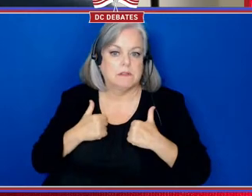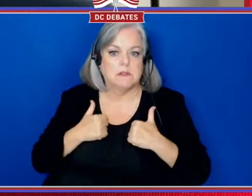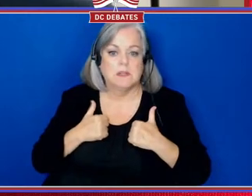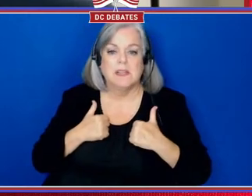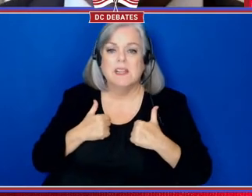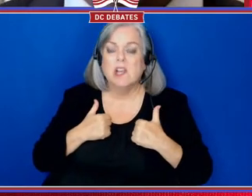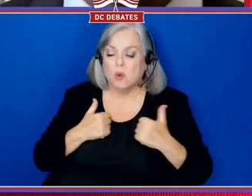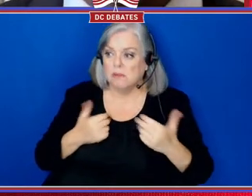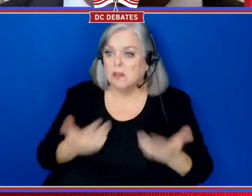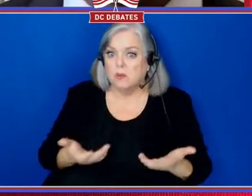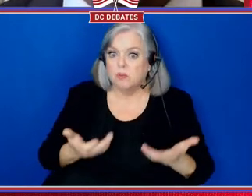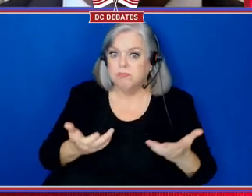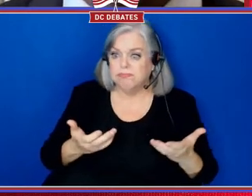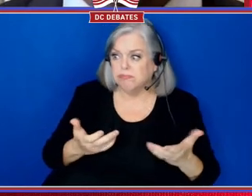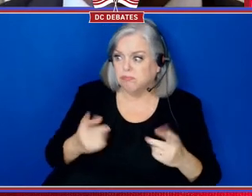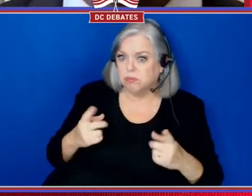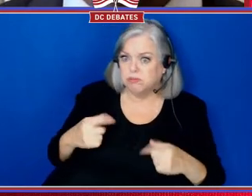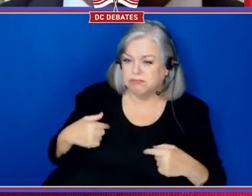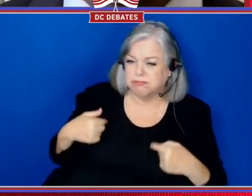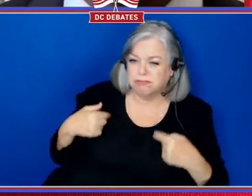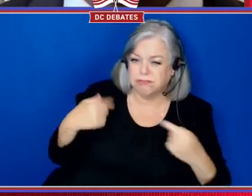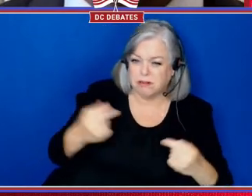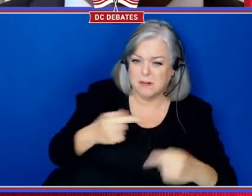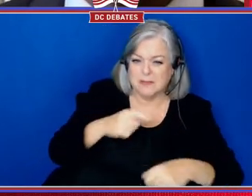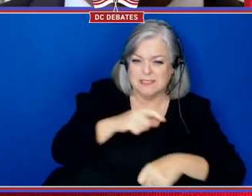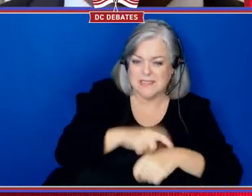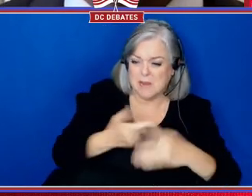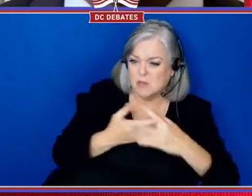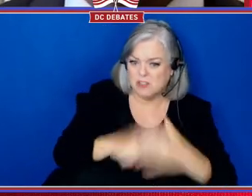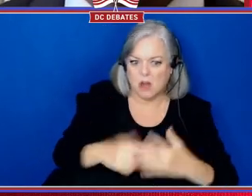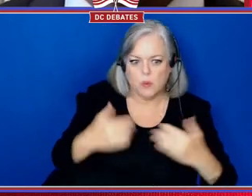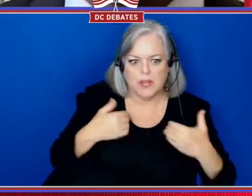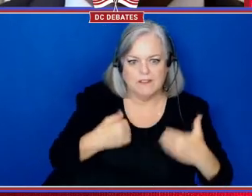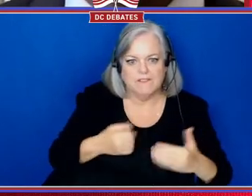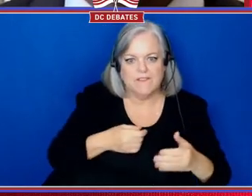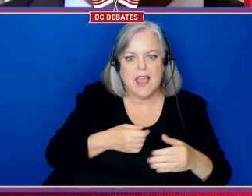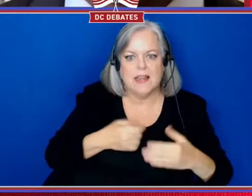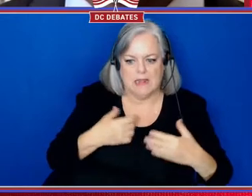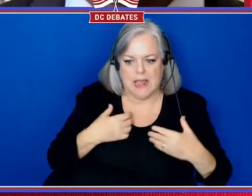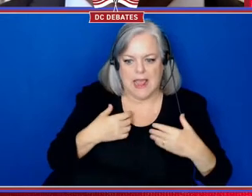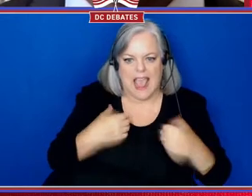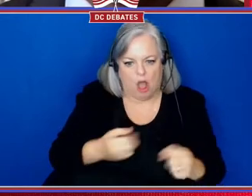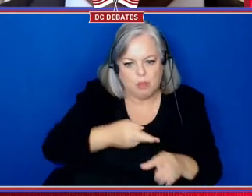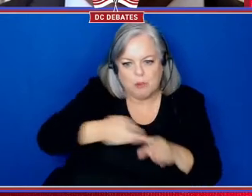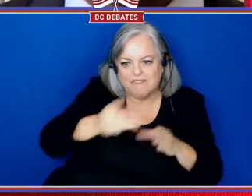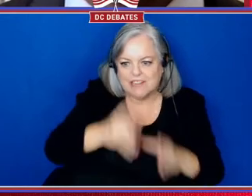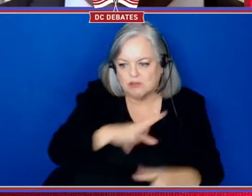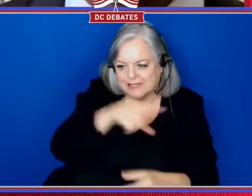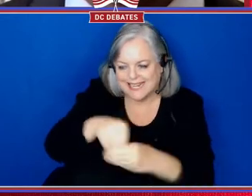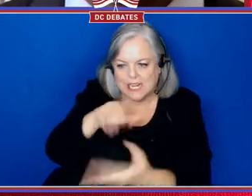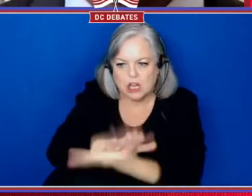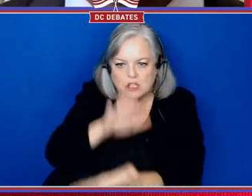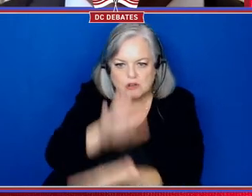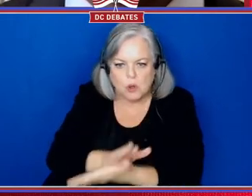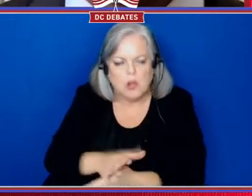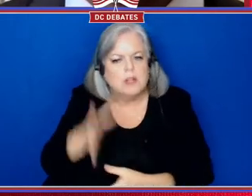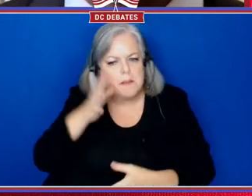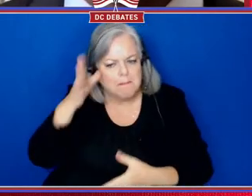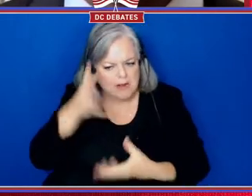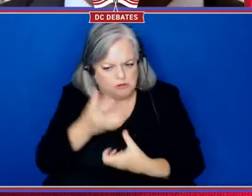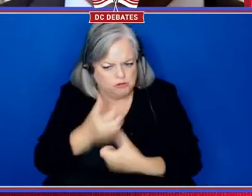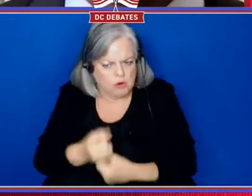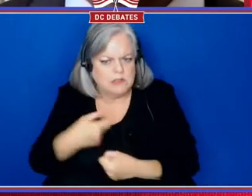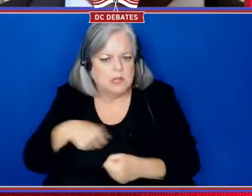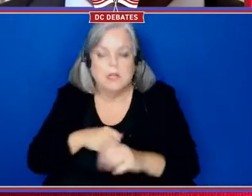school from the time that we started. Mm-hmm. So parents have trusted our response Mayor Bowser, to COVID thanks. And coming back to school. That's our